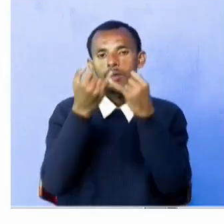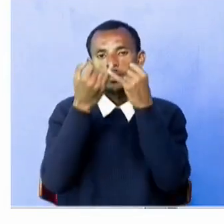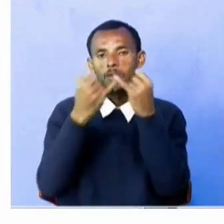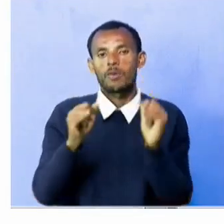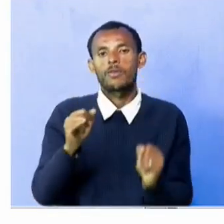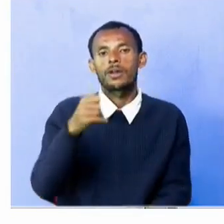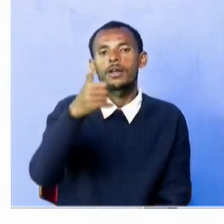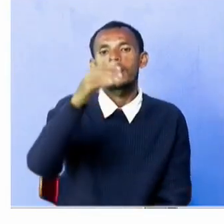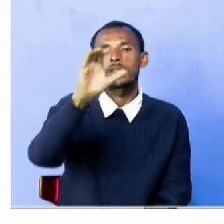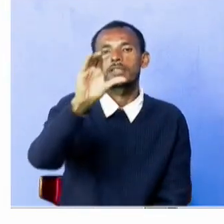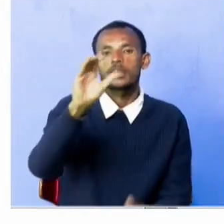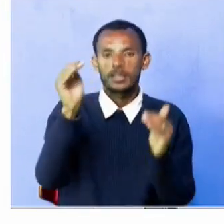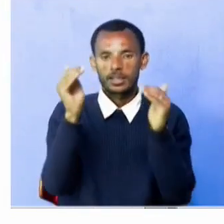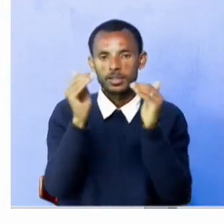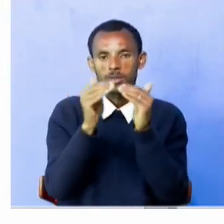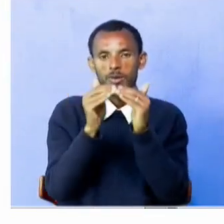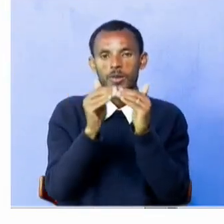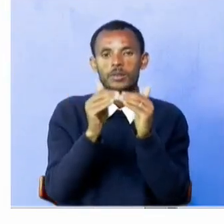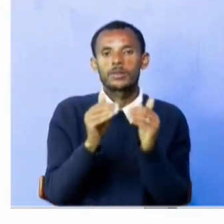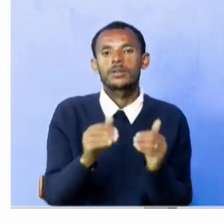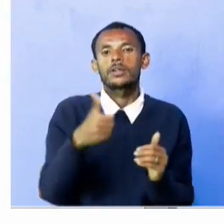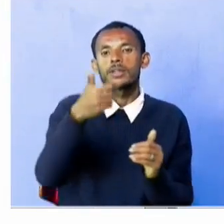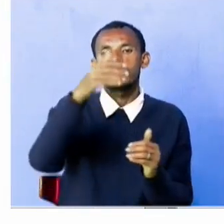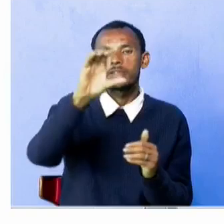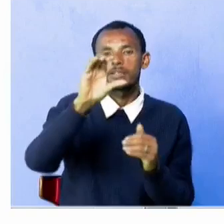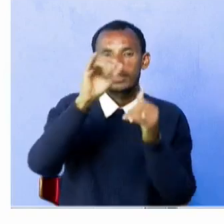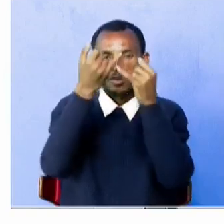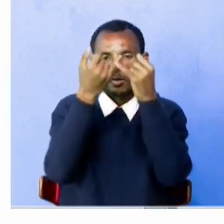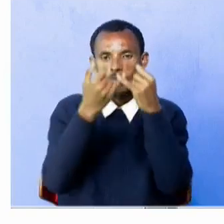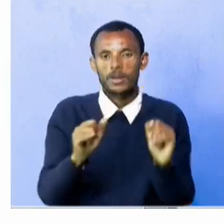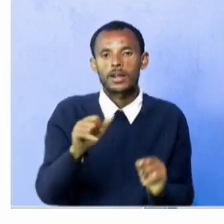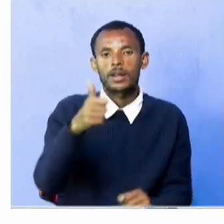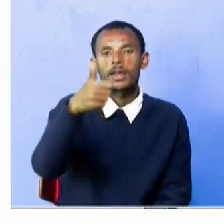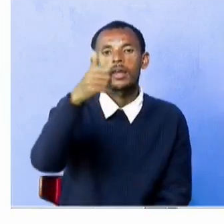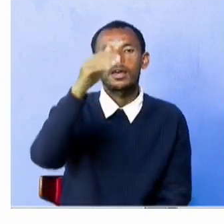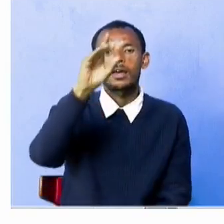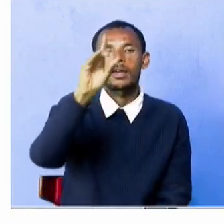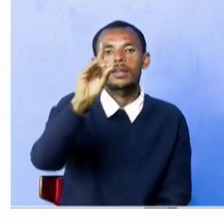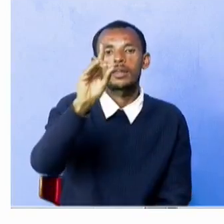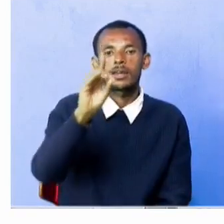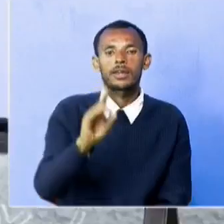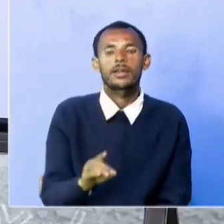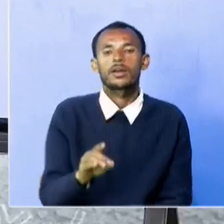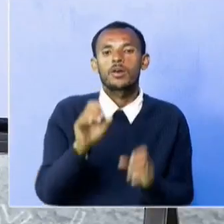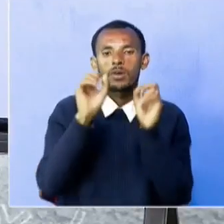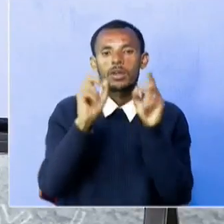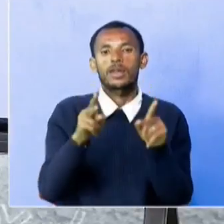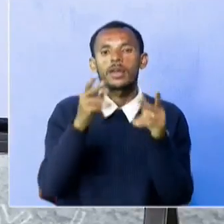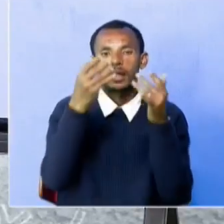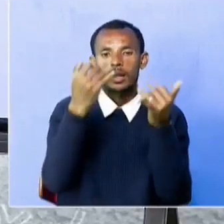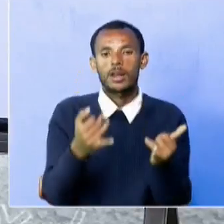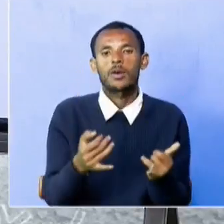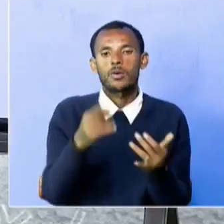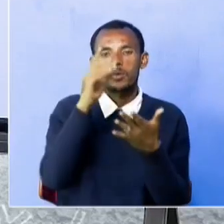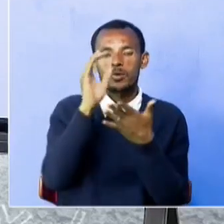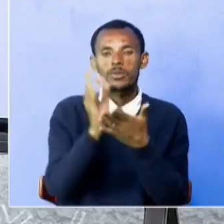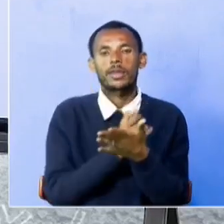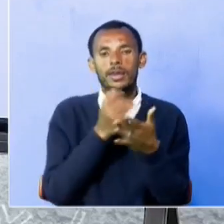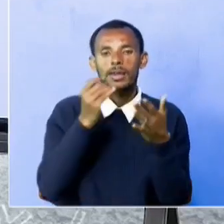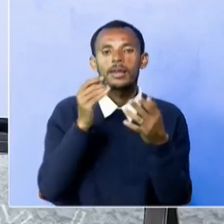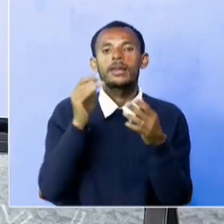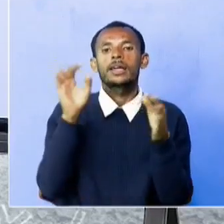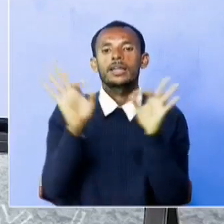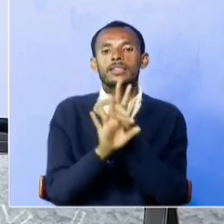AC is equal to AC over AD. Okay, now you can take a